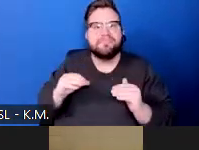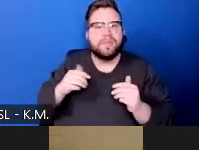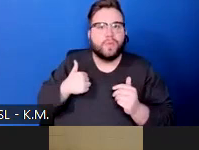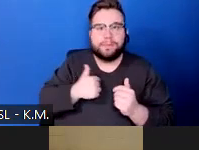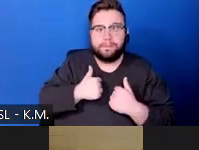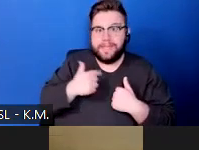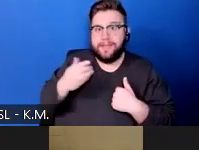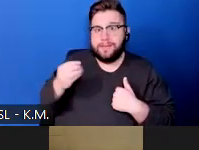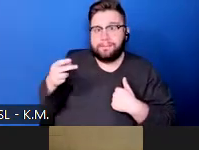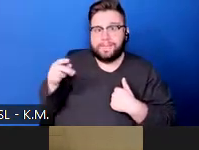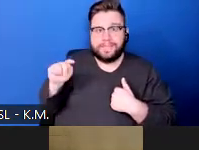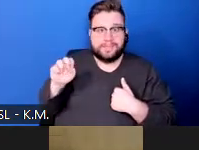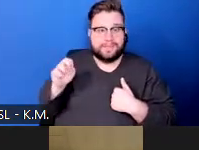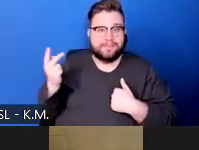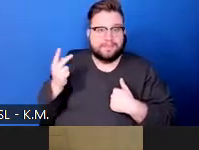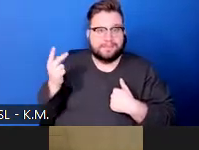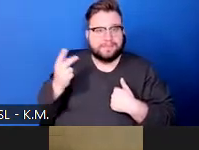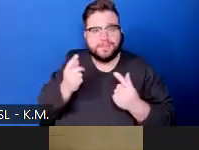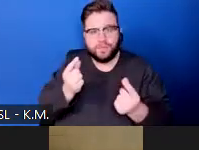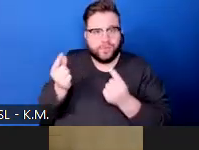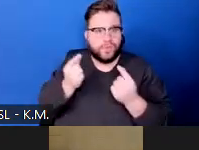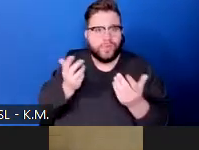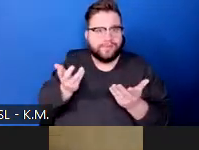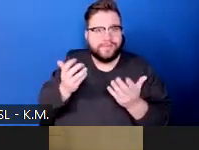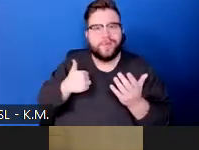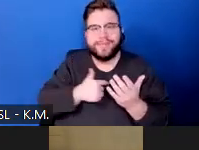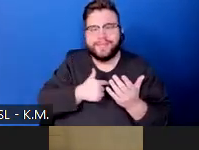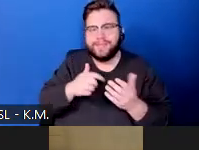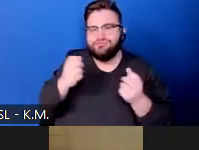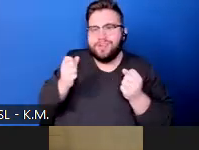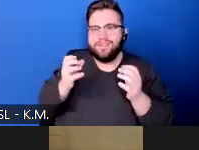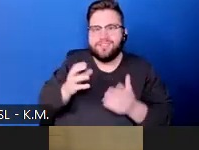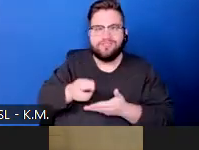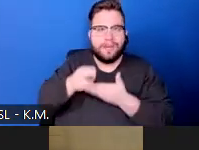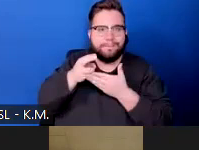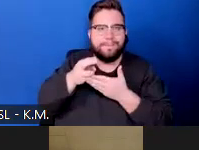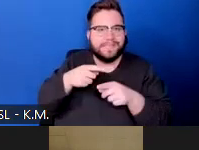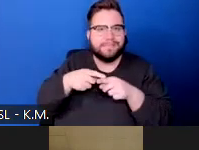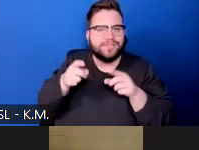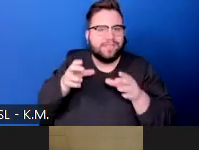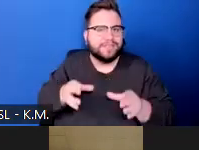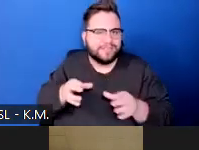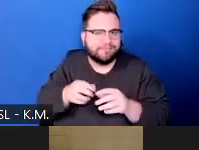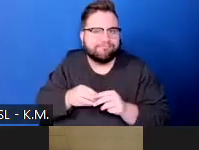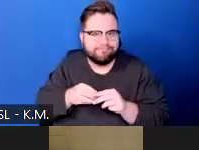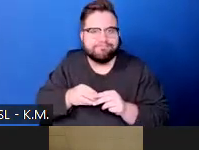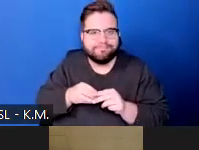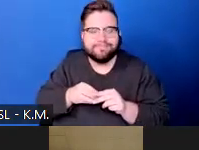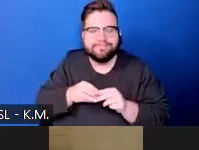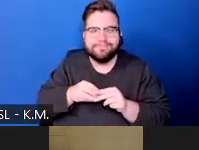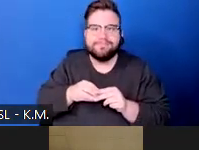Pete, as mentioned, we are driver rehabilitation specialists. It does come with